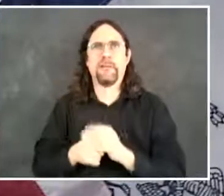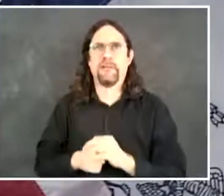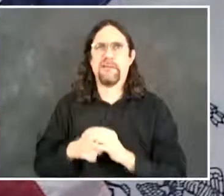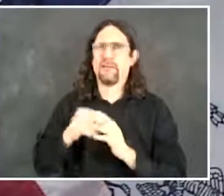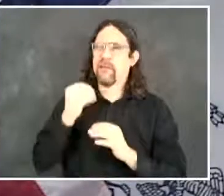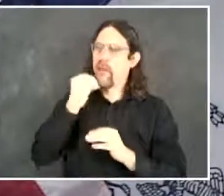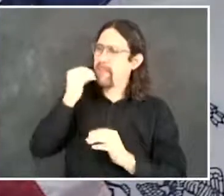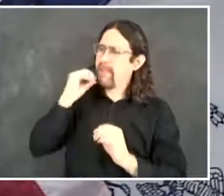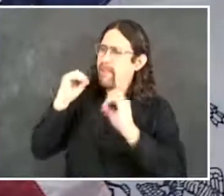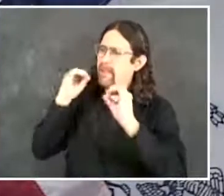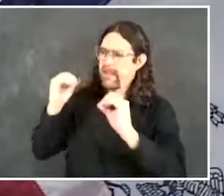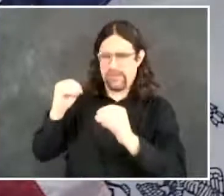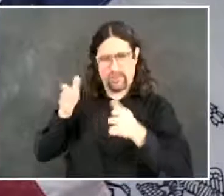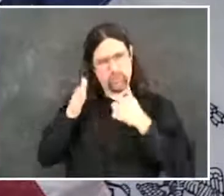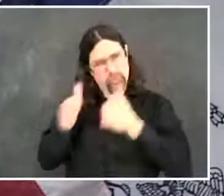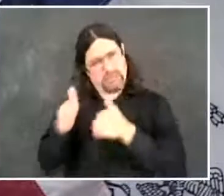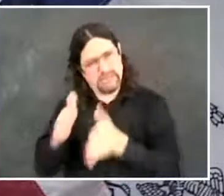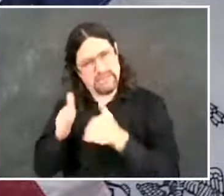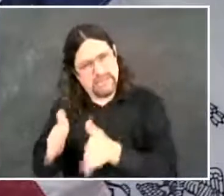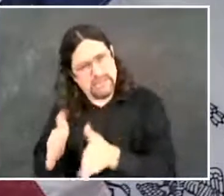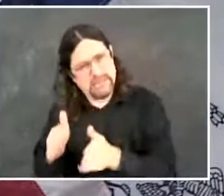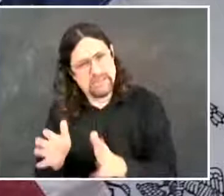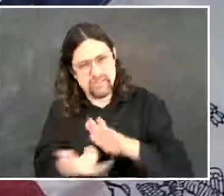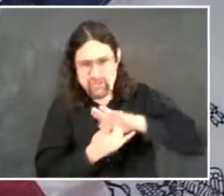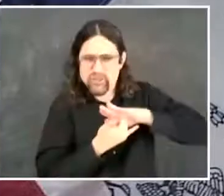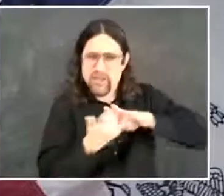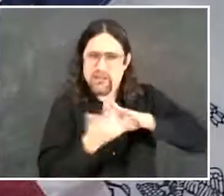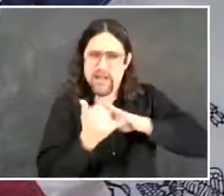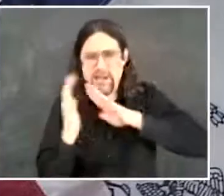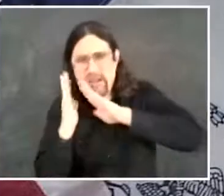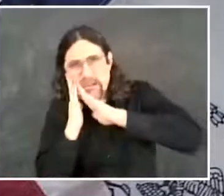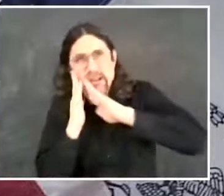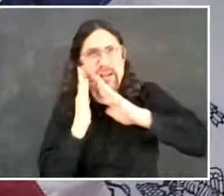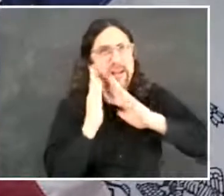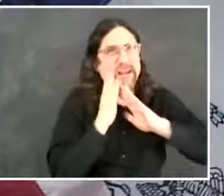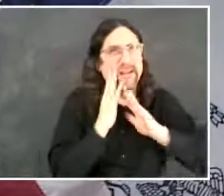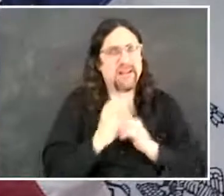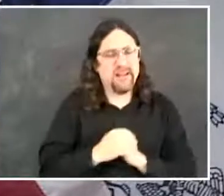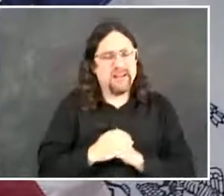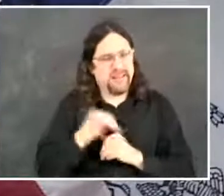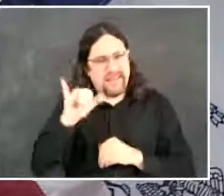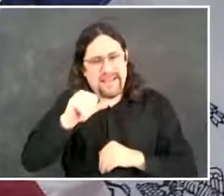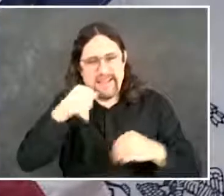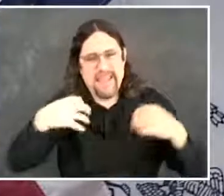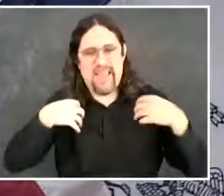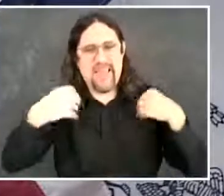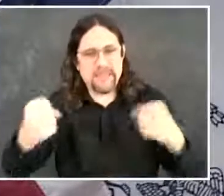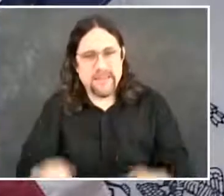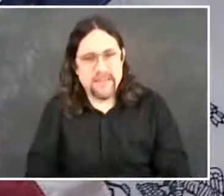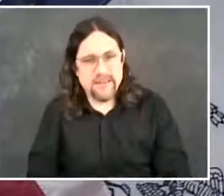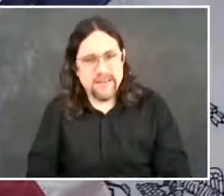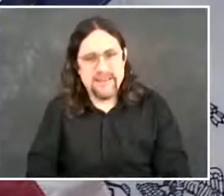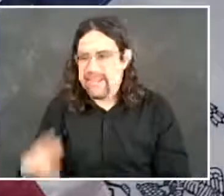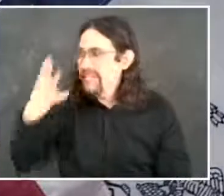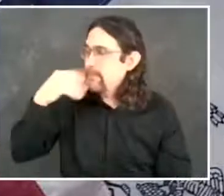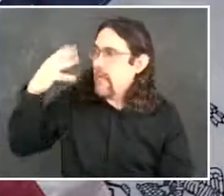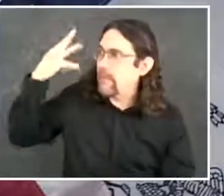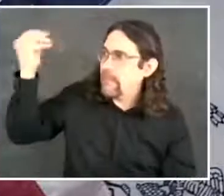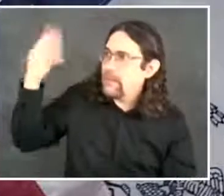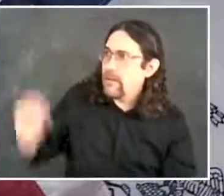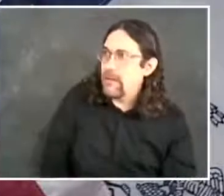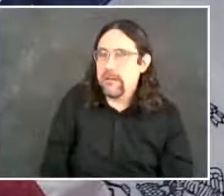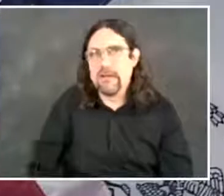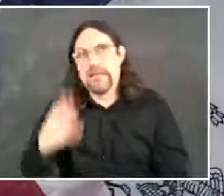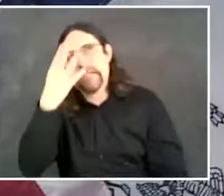It's very unhealthy, not just COVID, we're talking about everything else in the world, all the other challenges. It's not healthy for people to be living on the